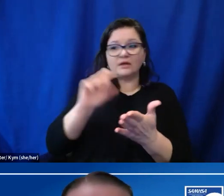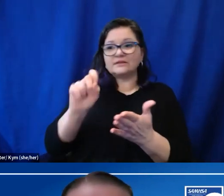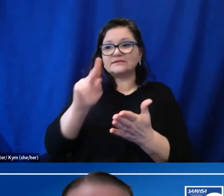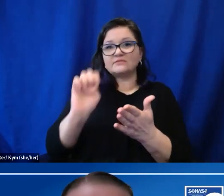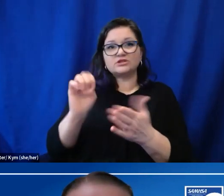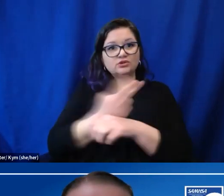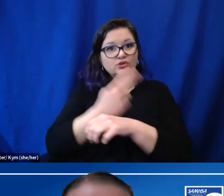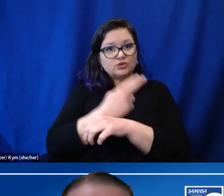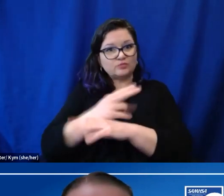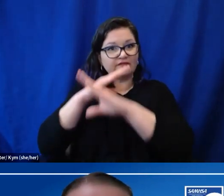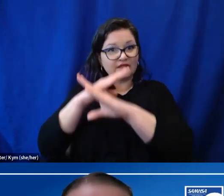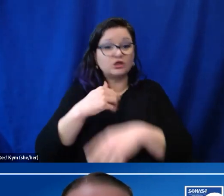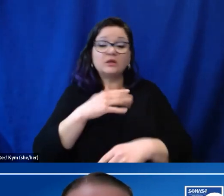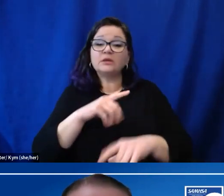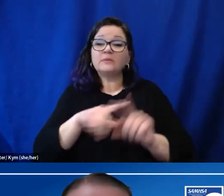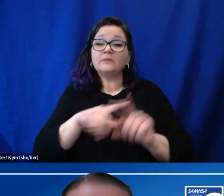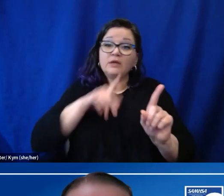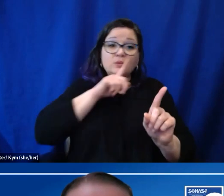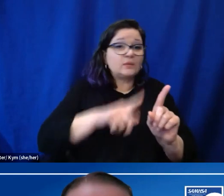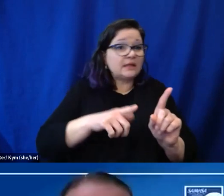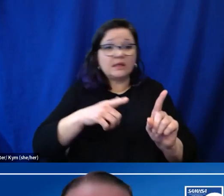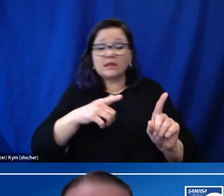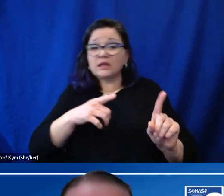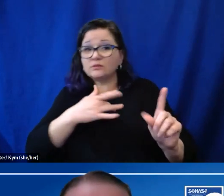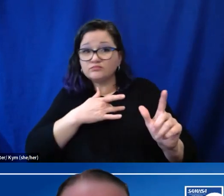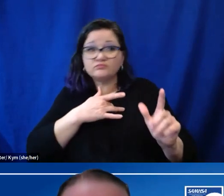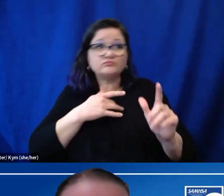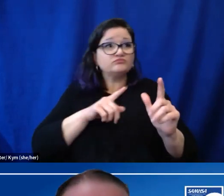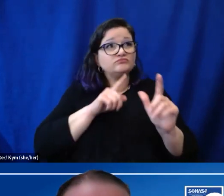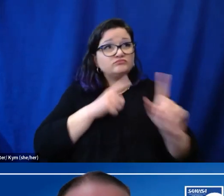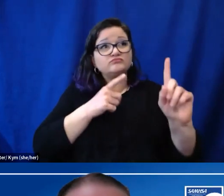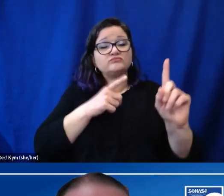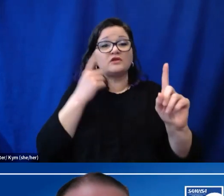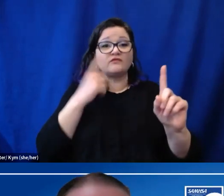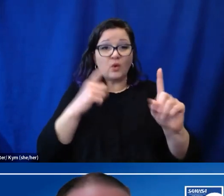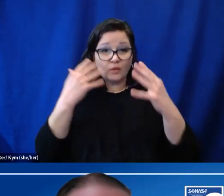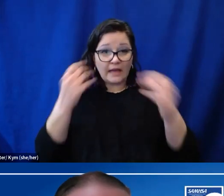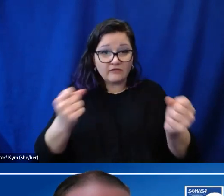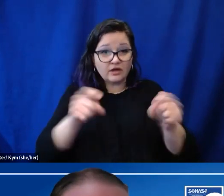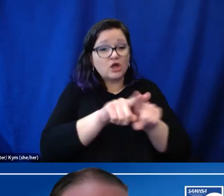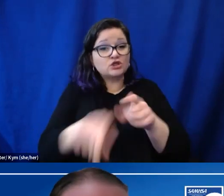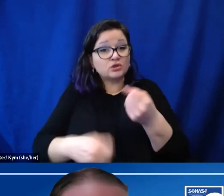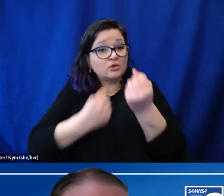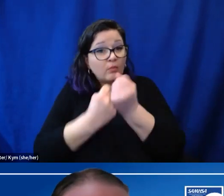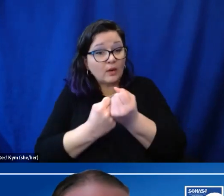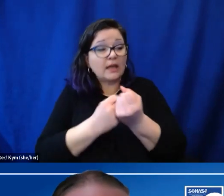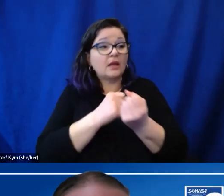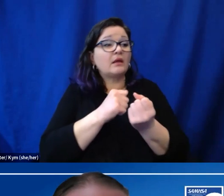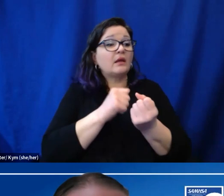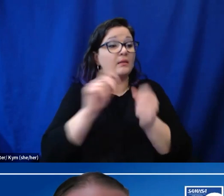But my real passion lies in recovery and supporting not only folks, you know,